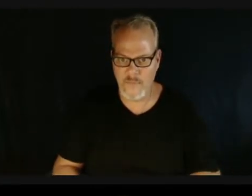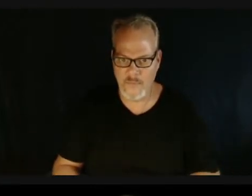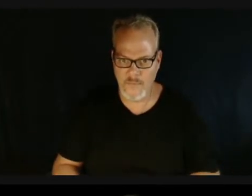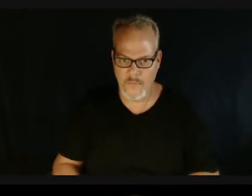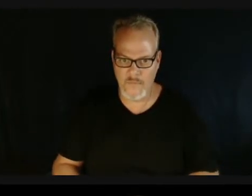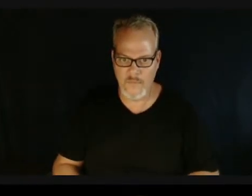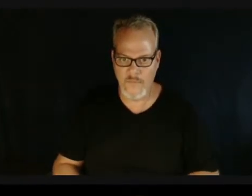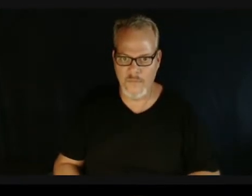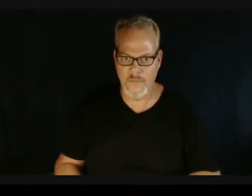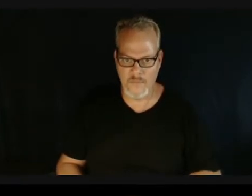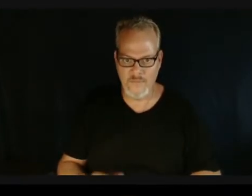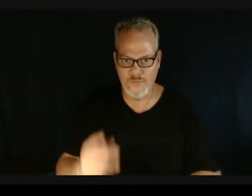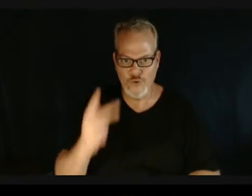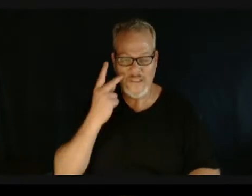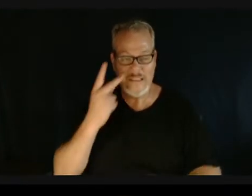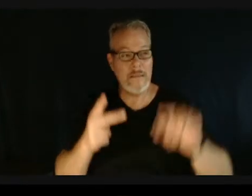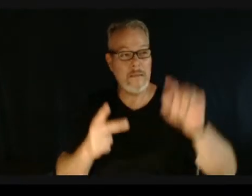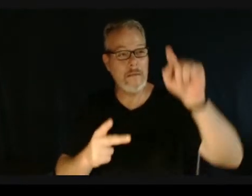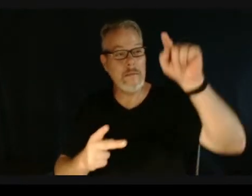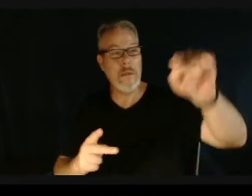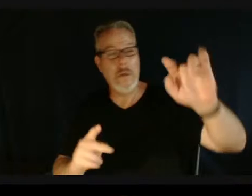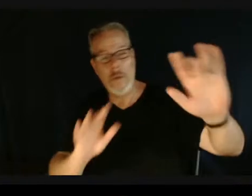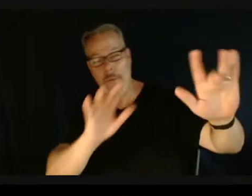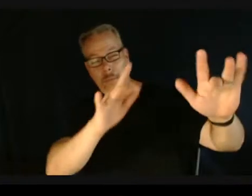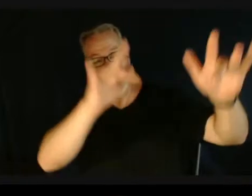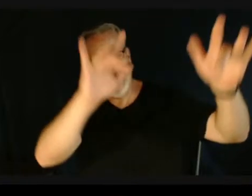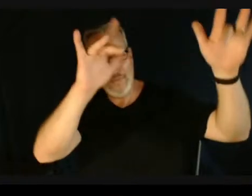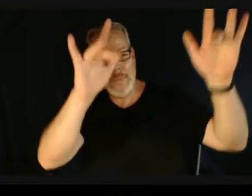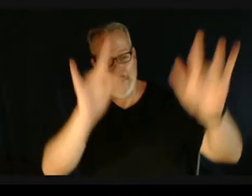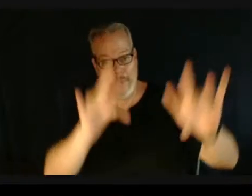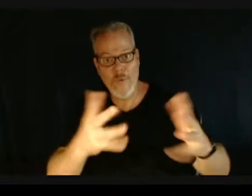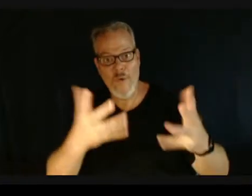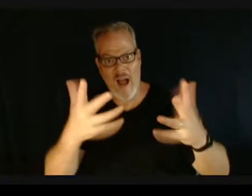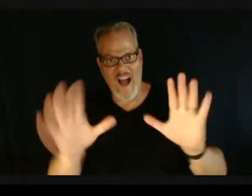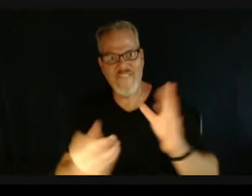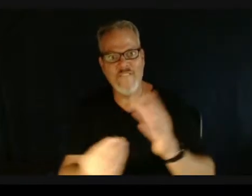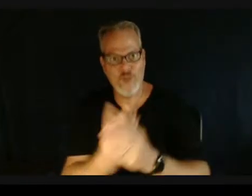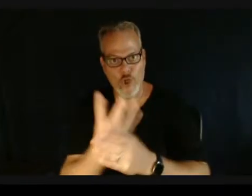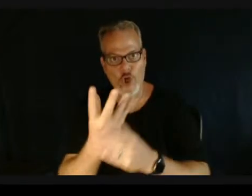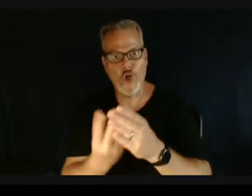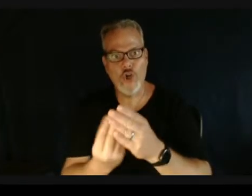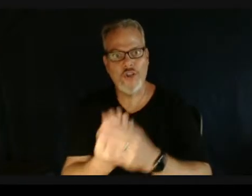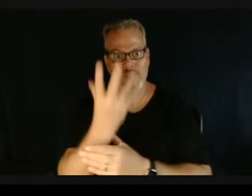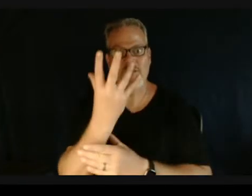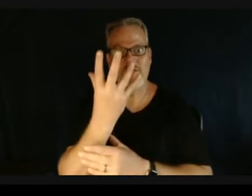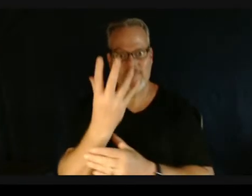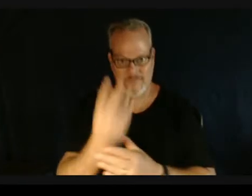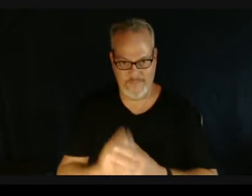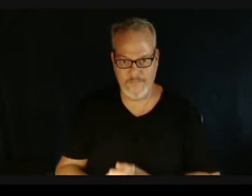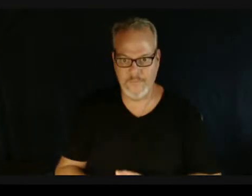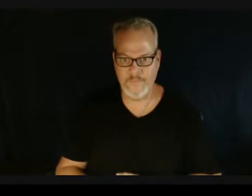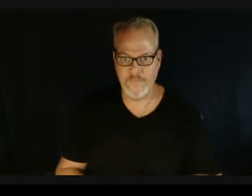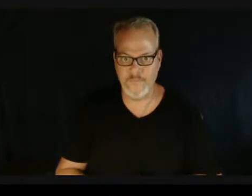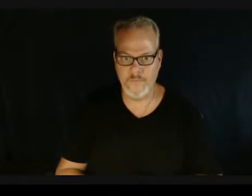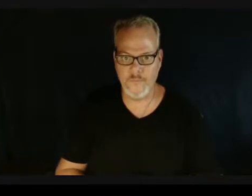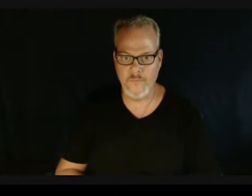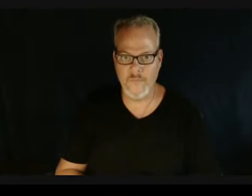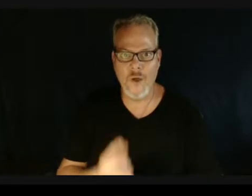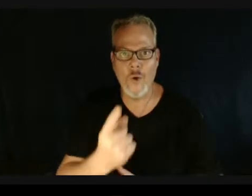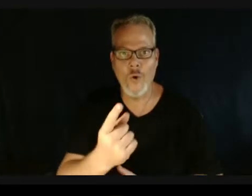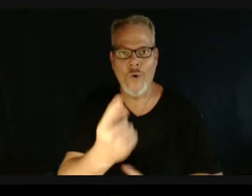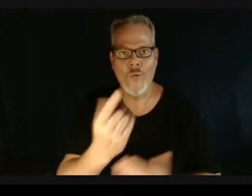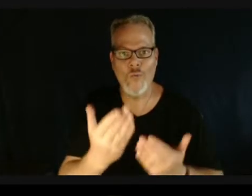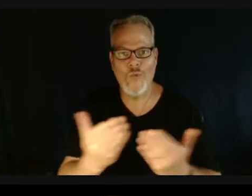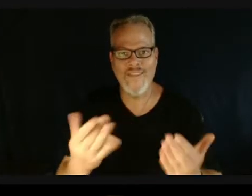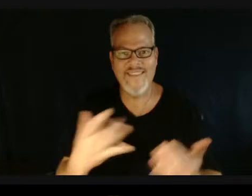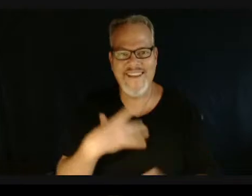Last glow and spatter here post fountaining. So one thing I like to do